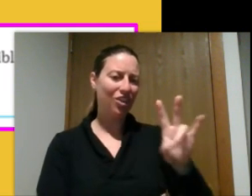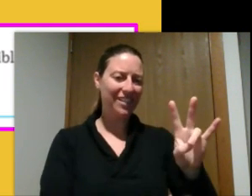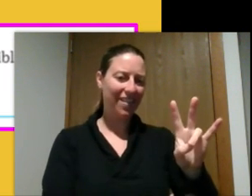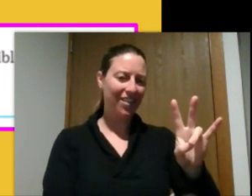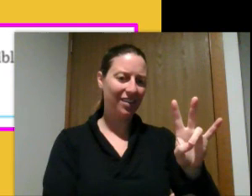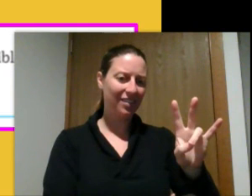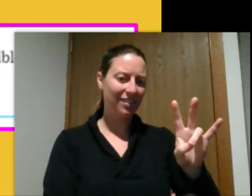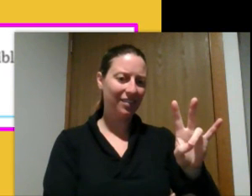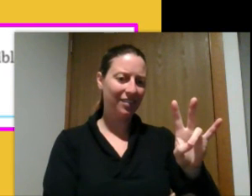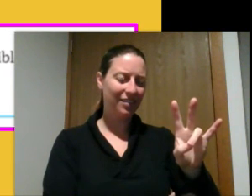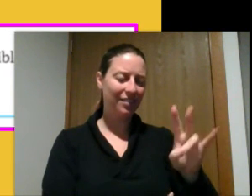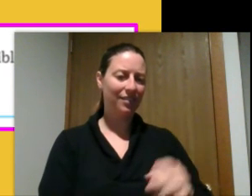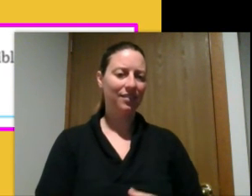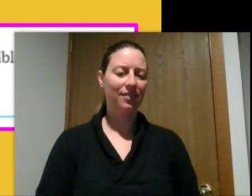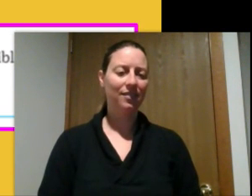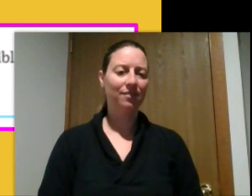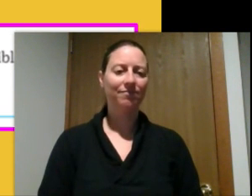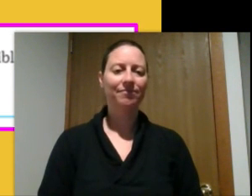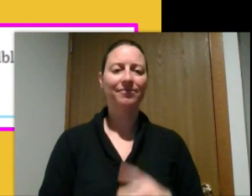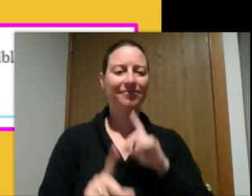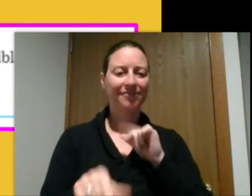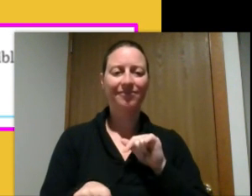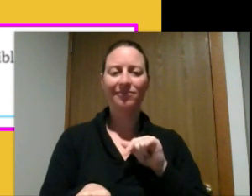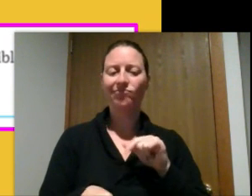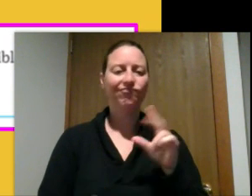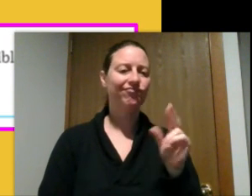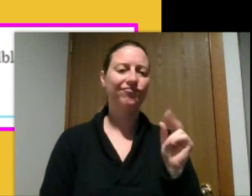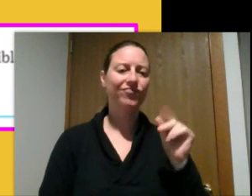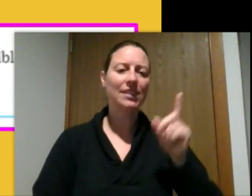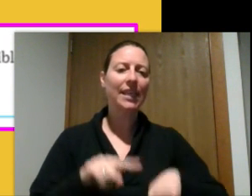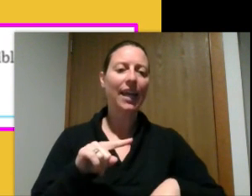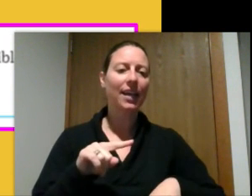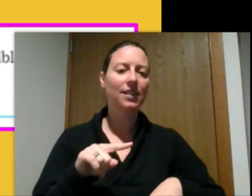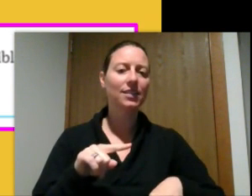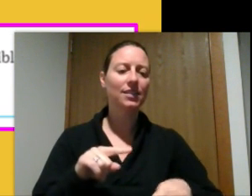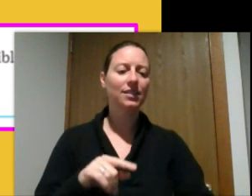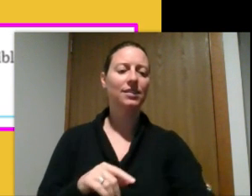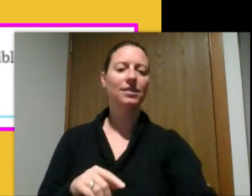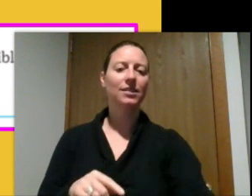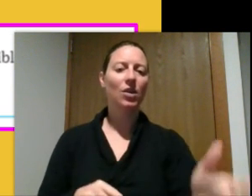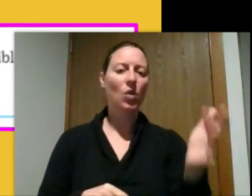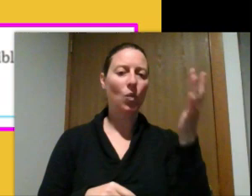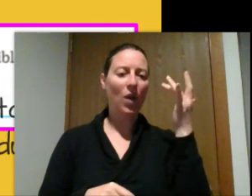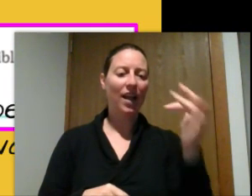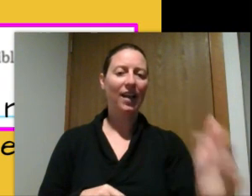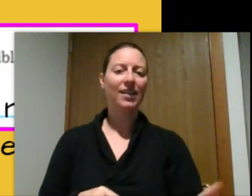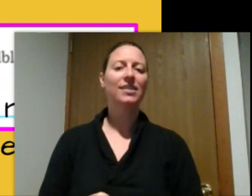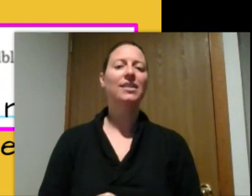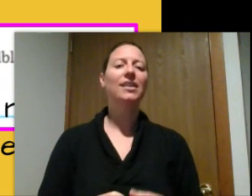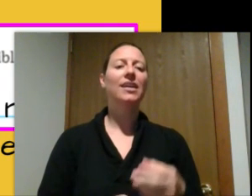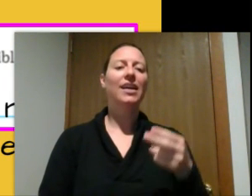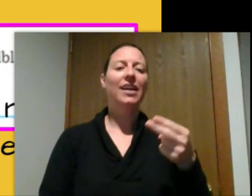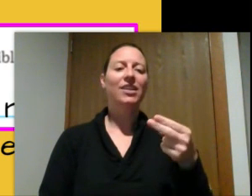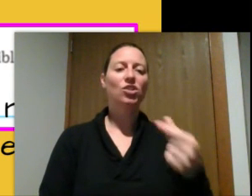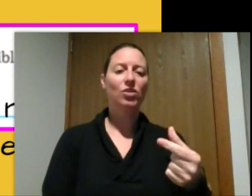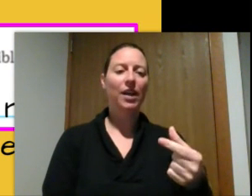old? And the answer is no, because the histogram doesn't